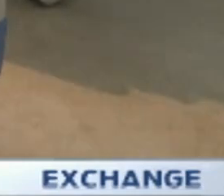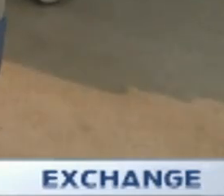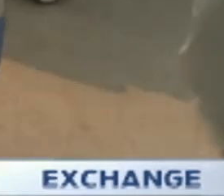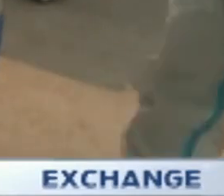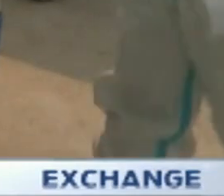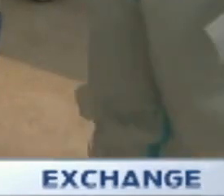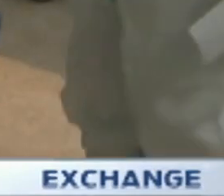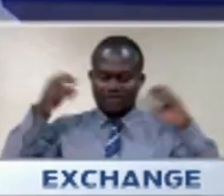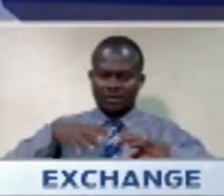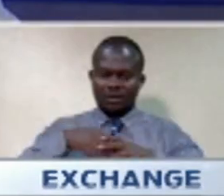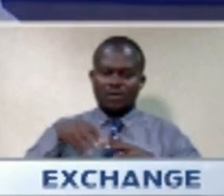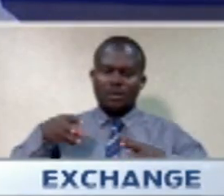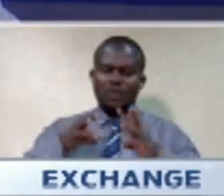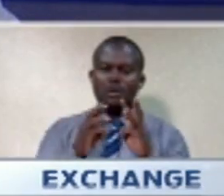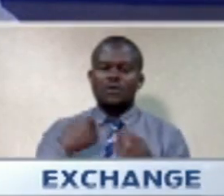be administered to them.